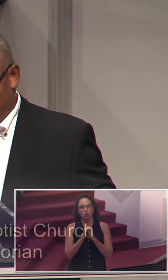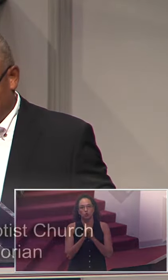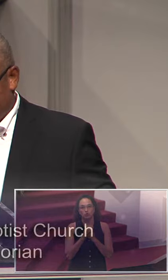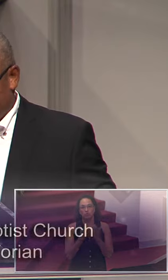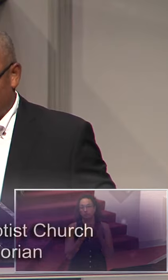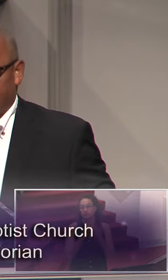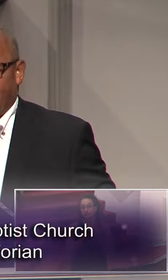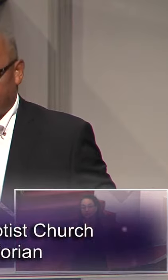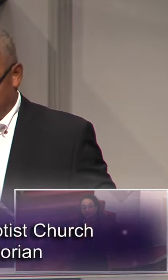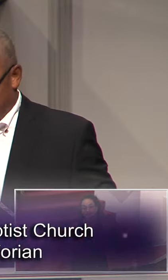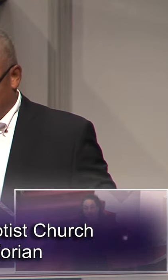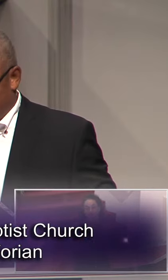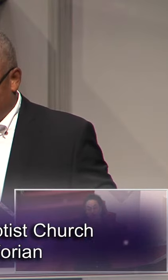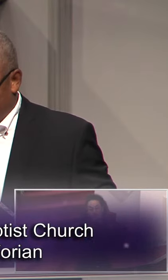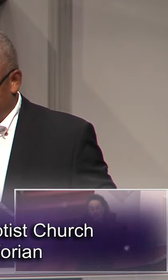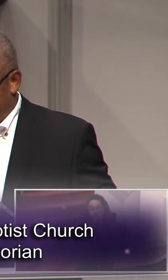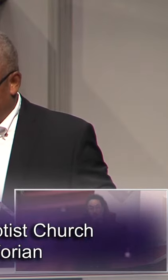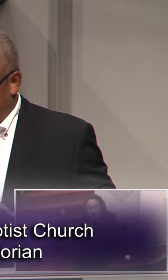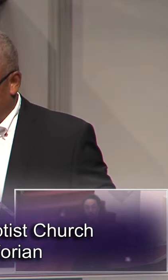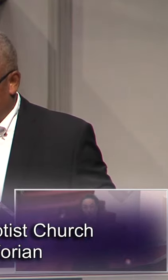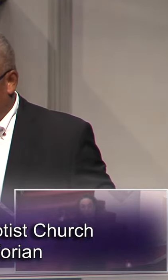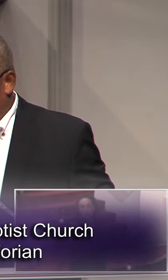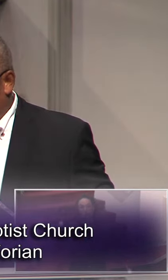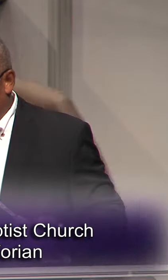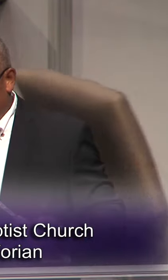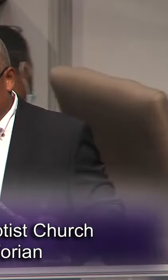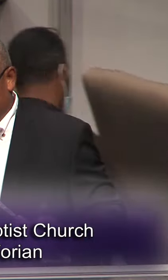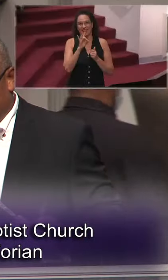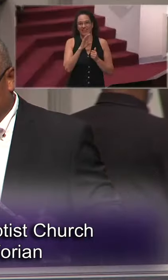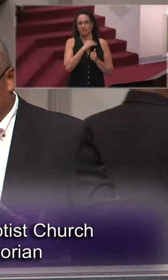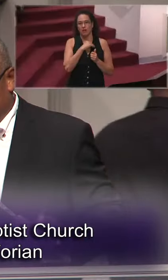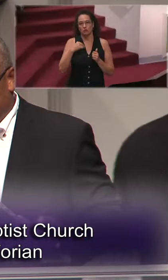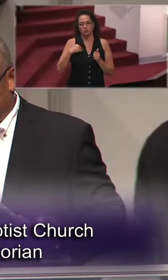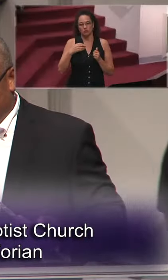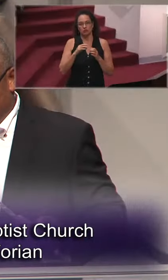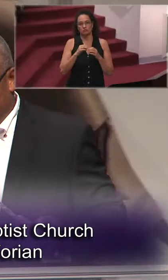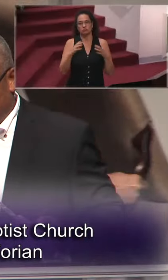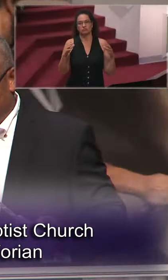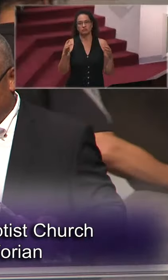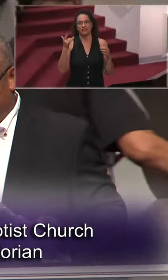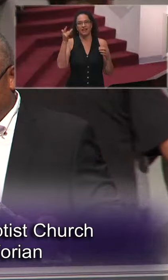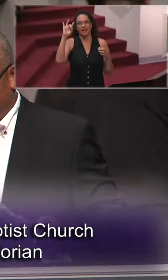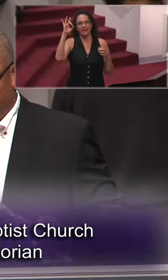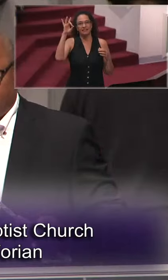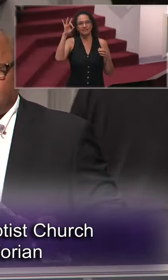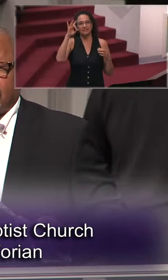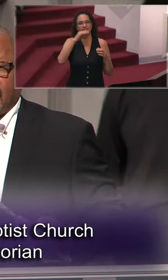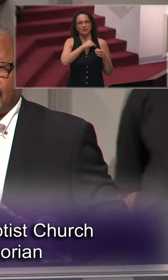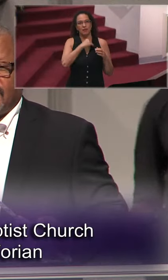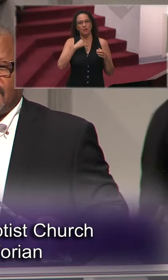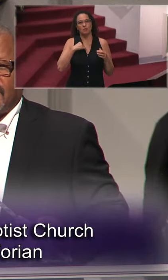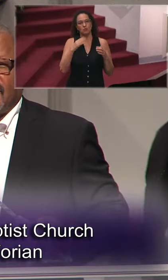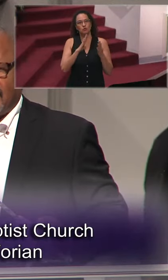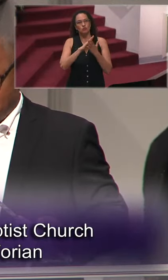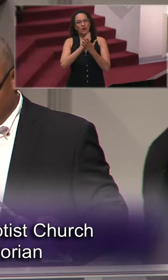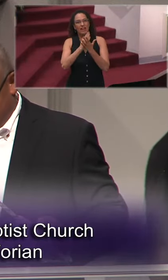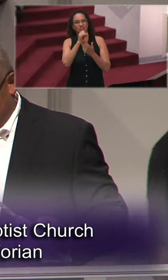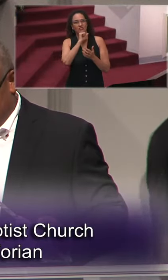initially began with 8 members and have grown to 18 members, ranging in age from 57